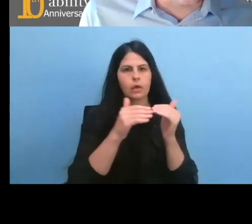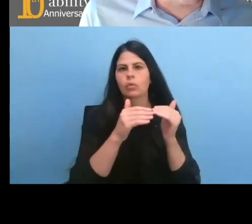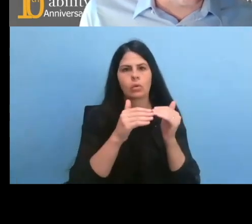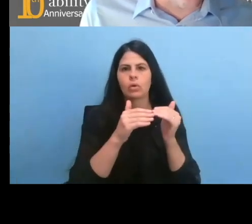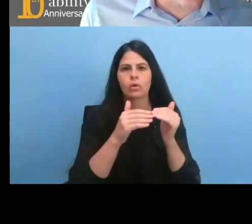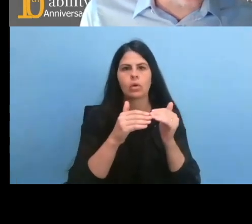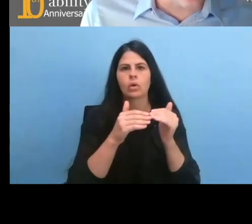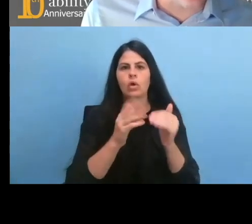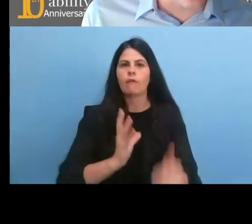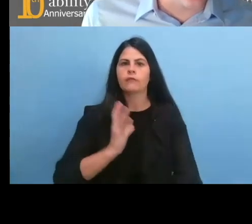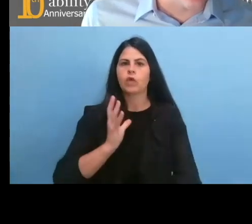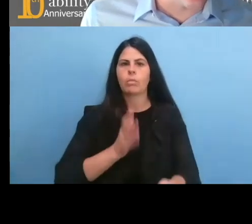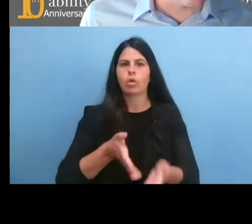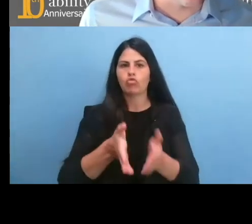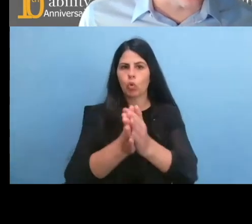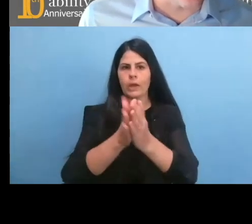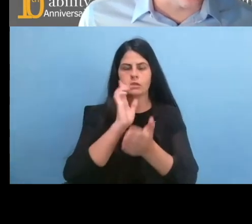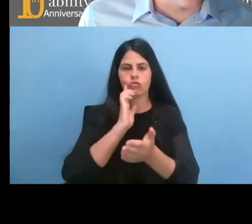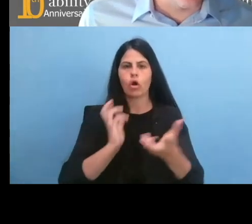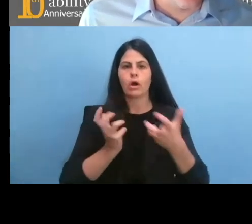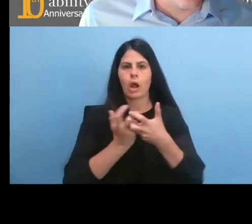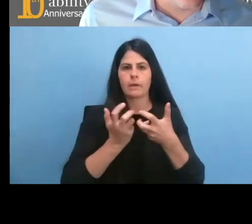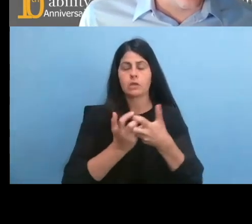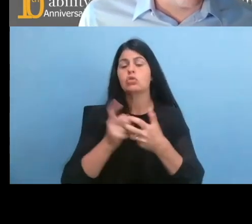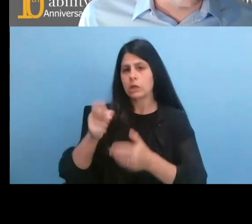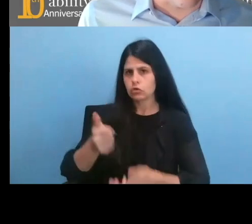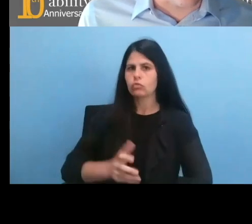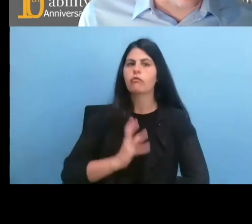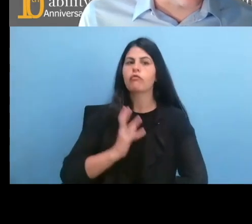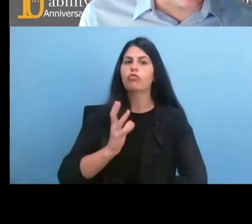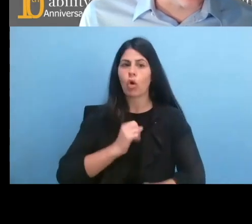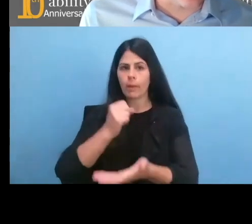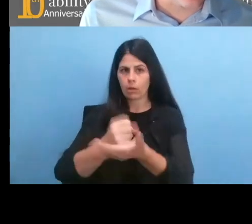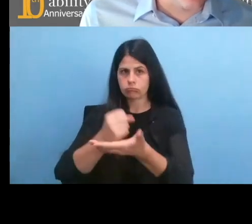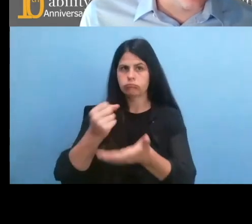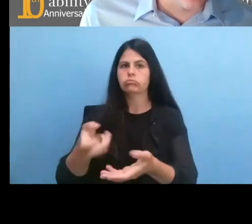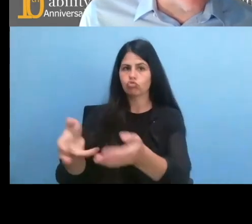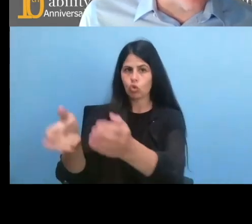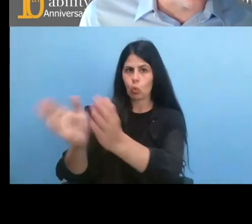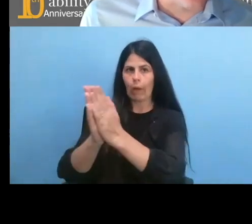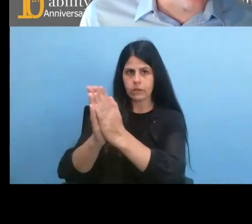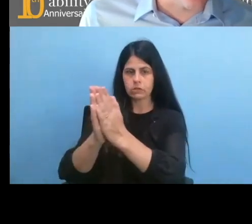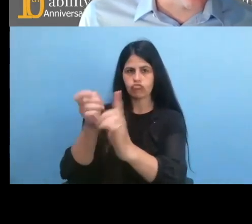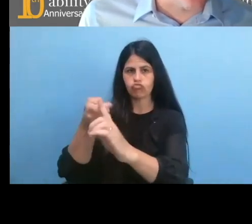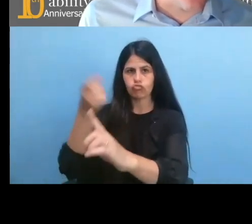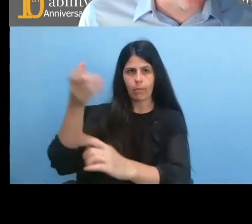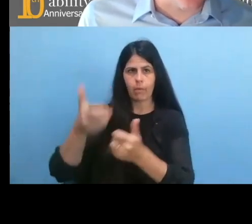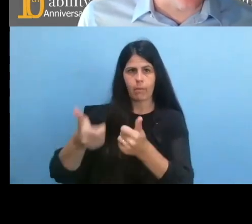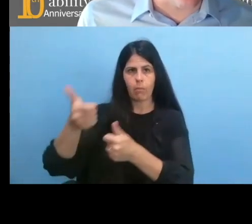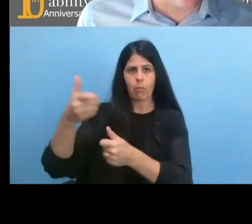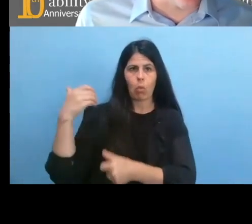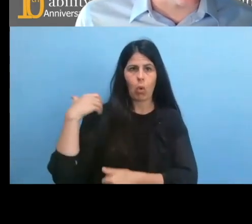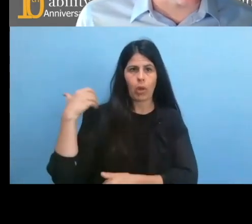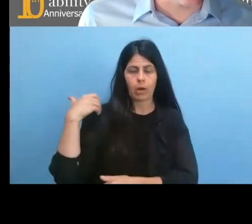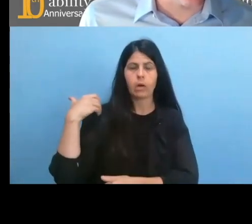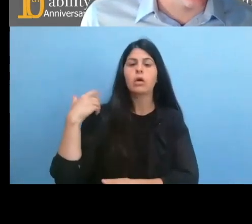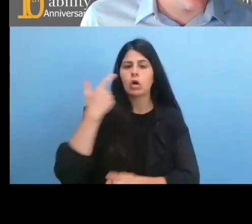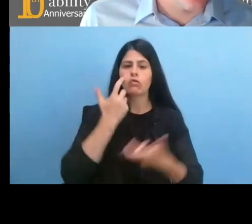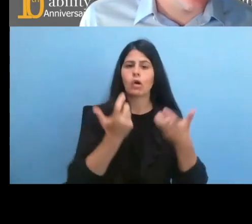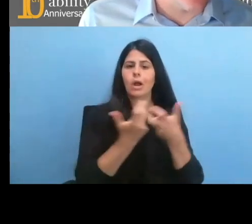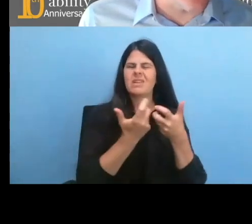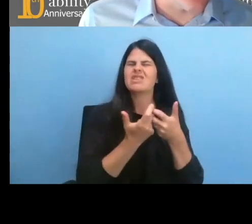need to formally request from your employer for an accommodation. often supported with a note from a